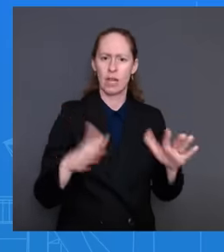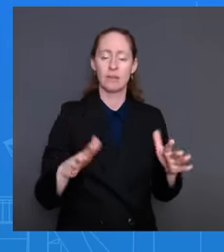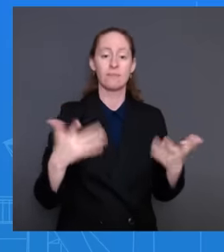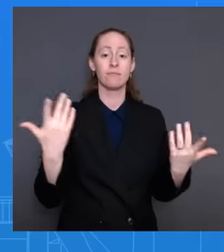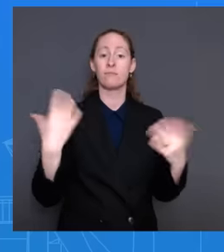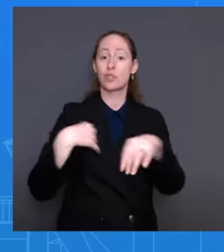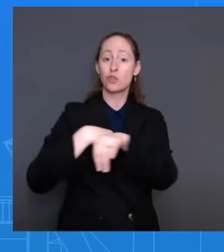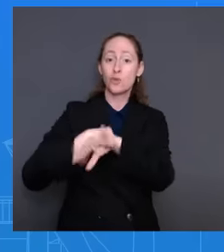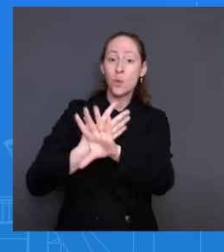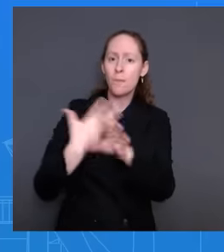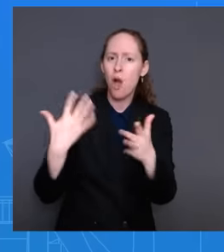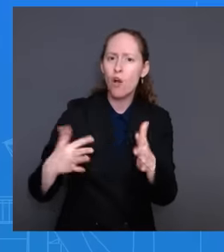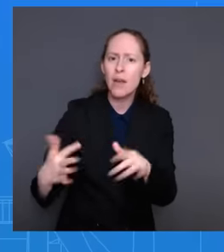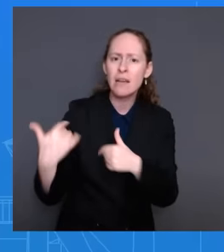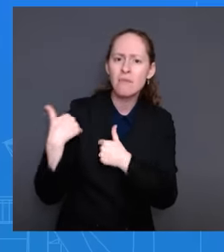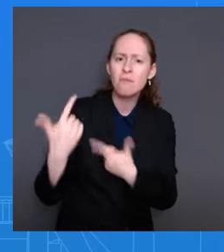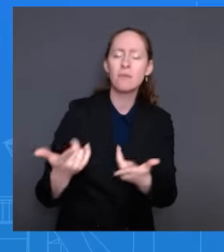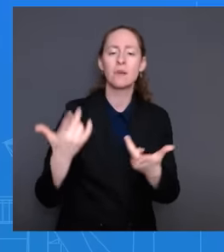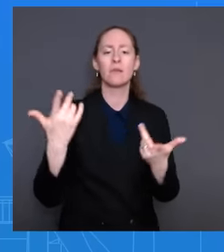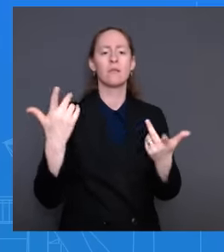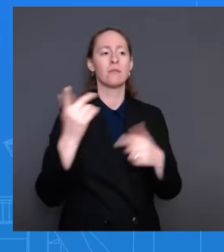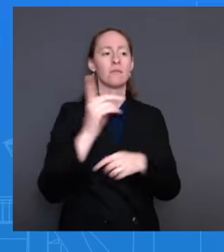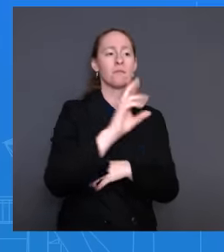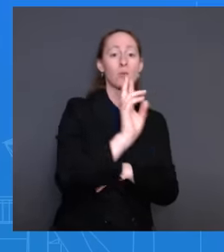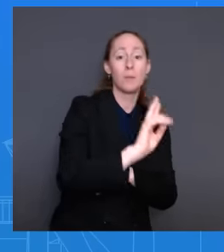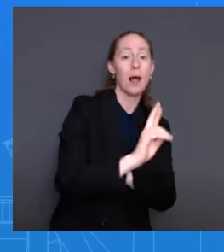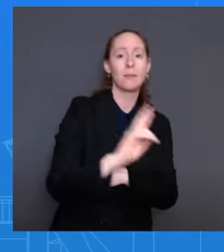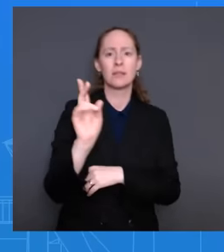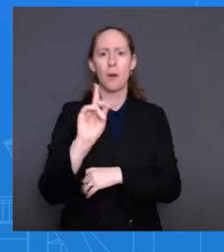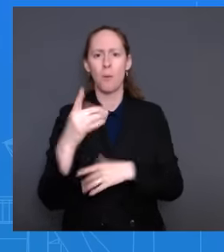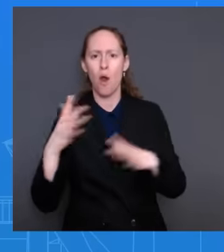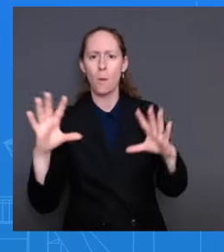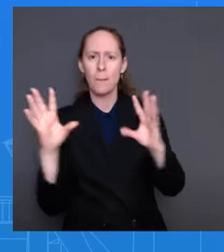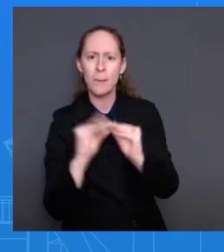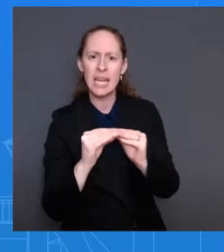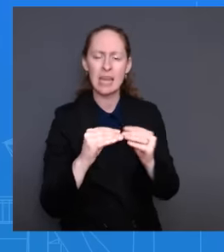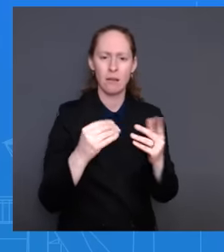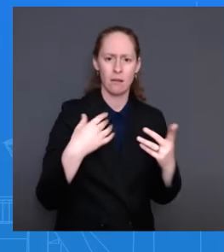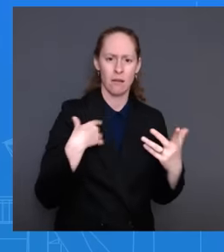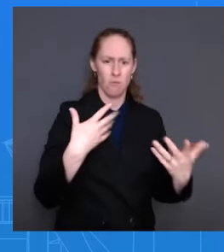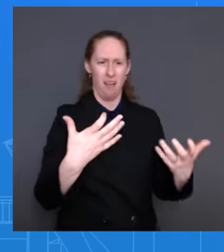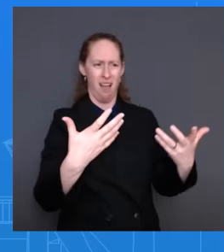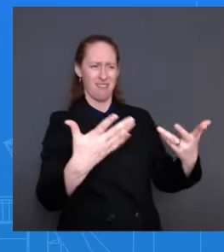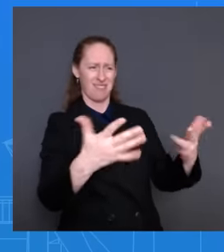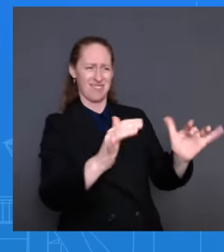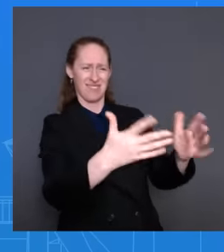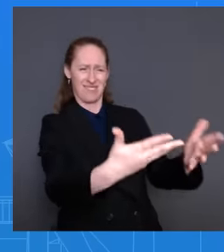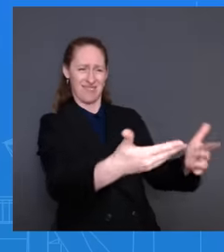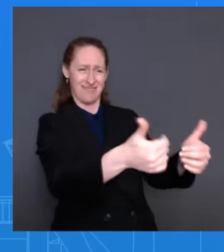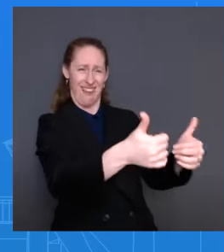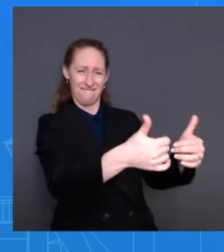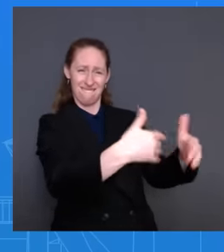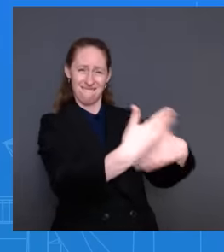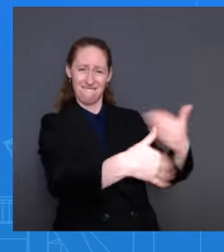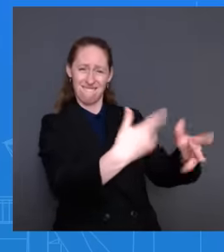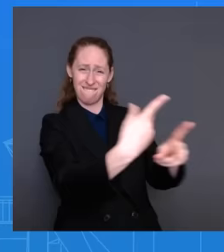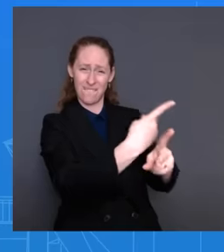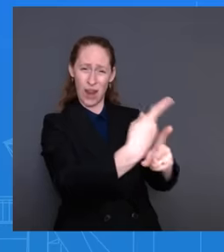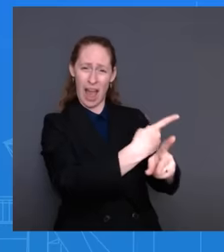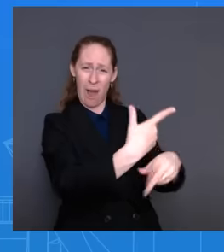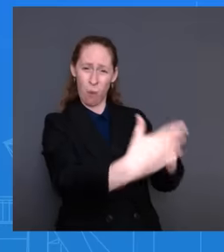now. So we're going to let that process go. But at the same time, we're going to continue to call for action.